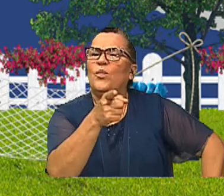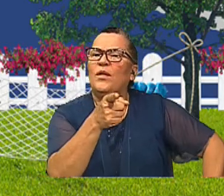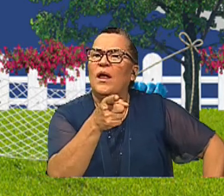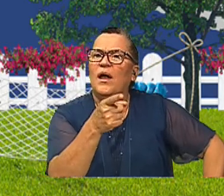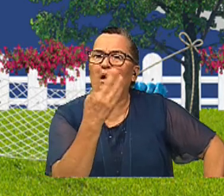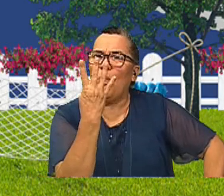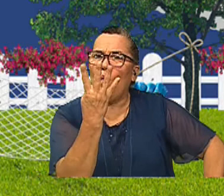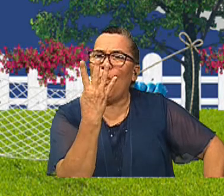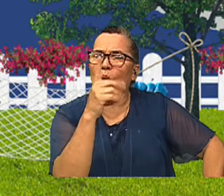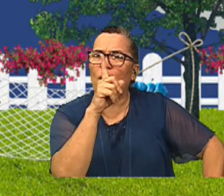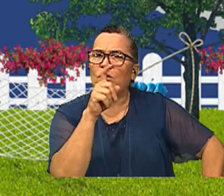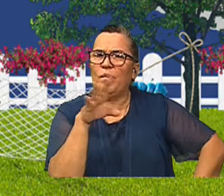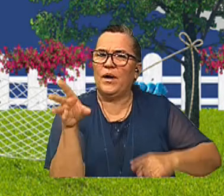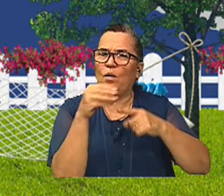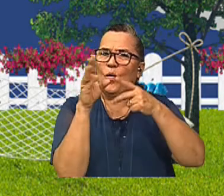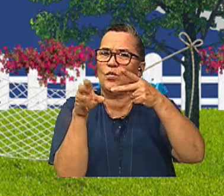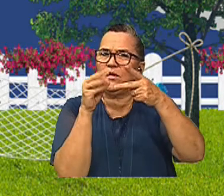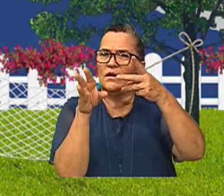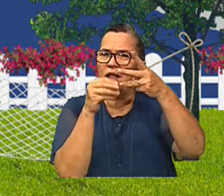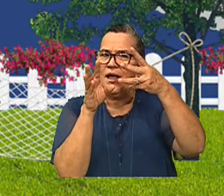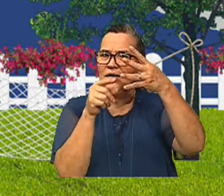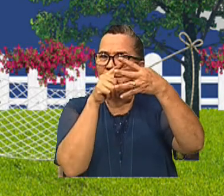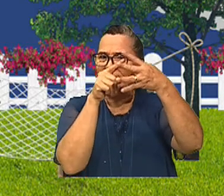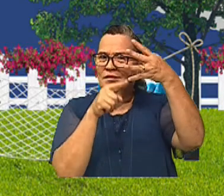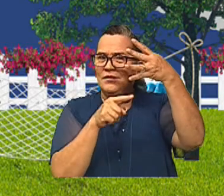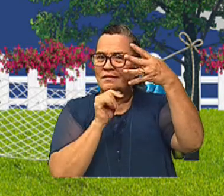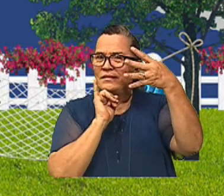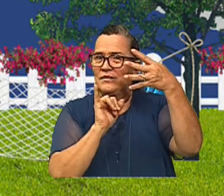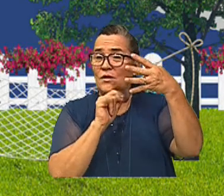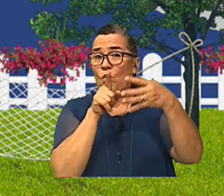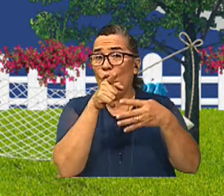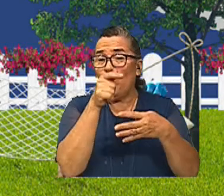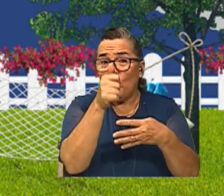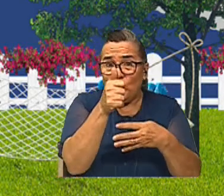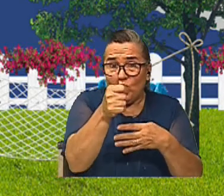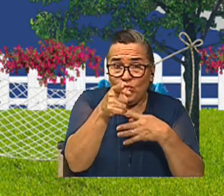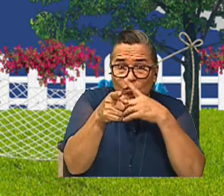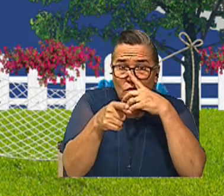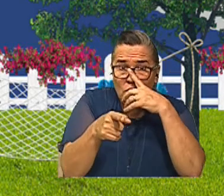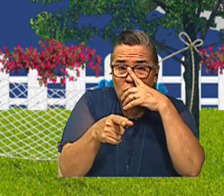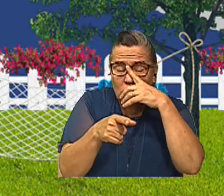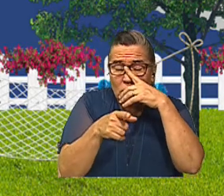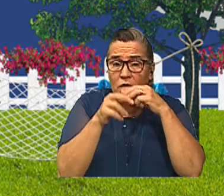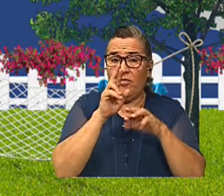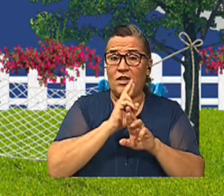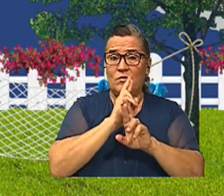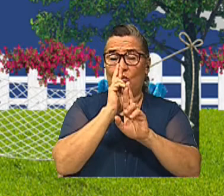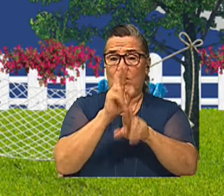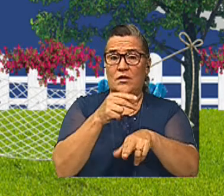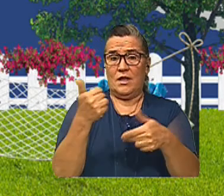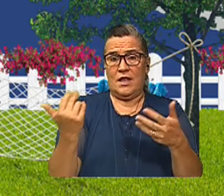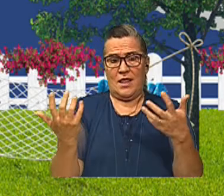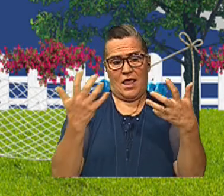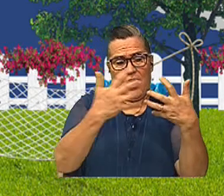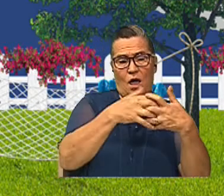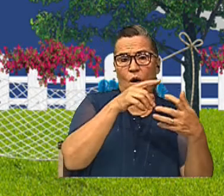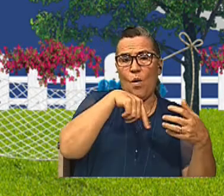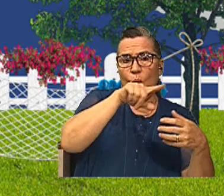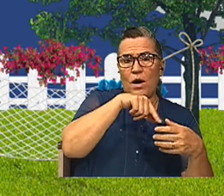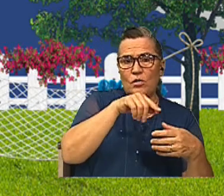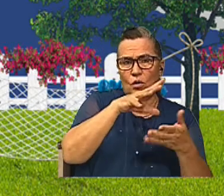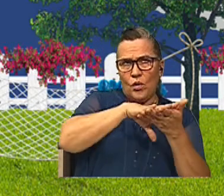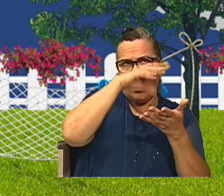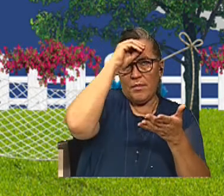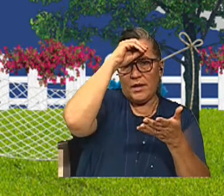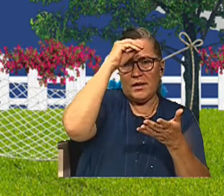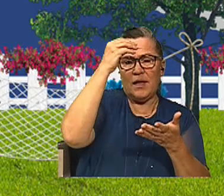more questions. But now you have to answer the questions according to what you have